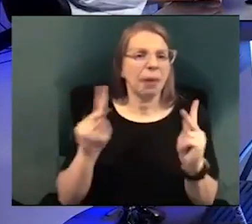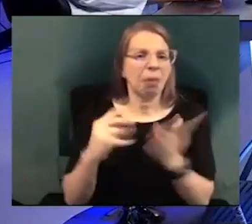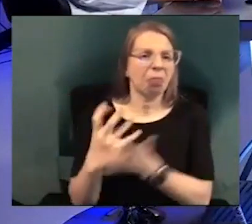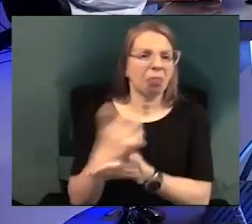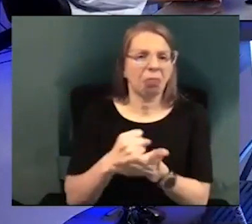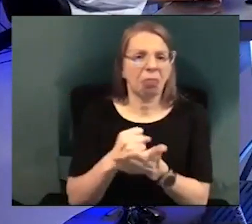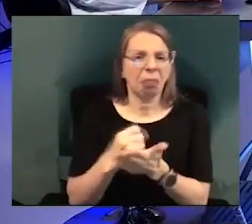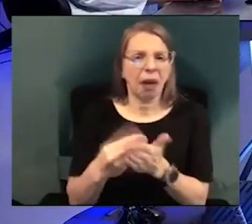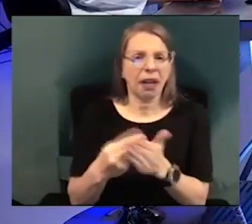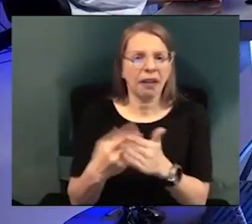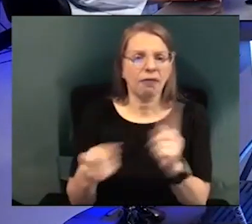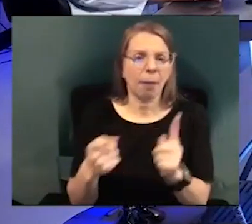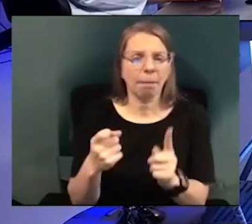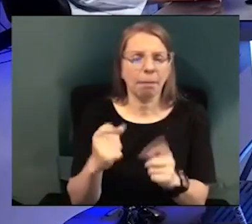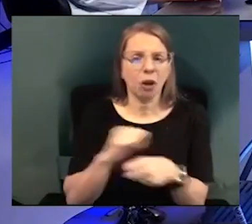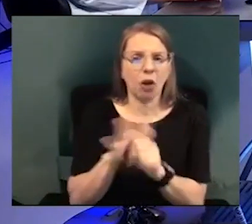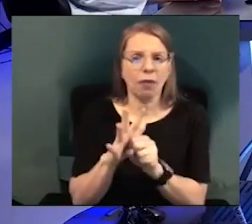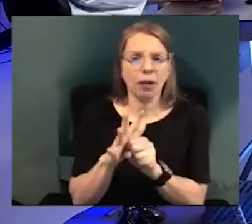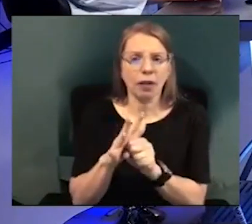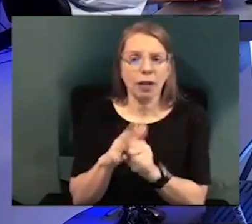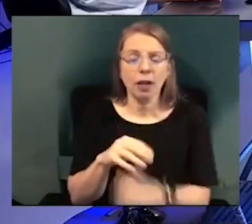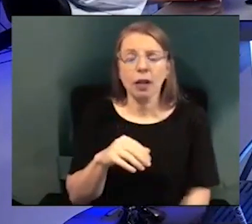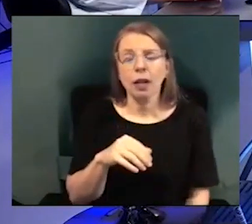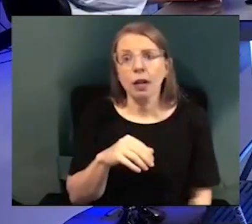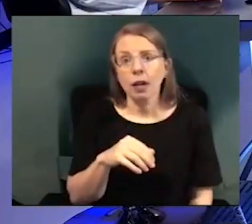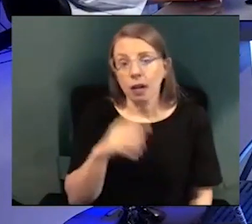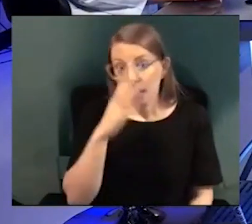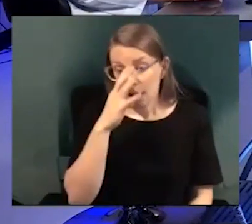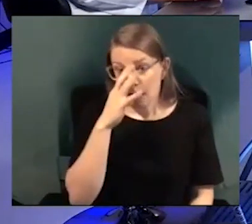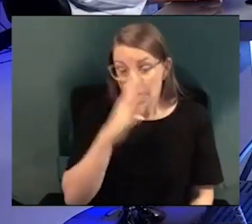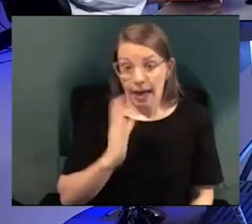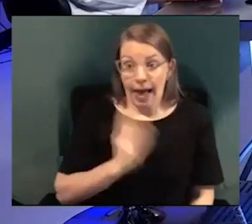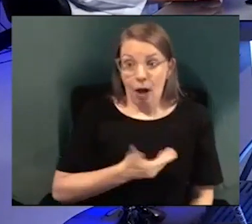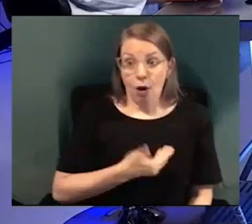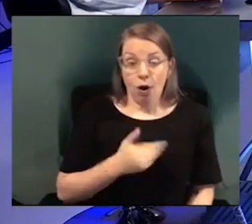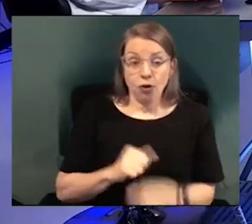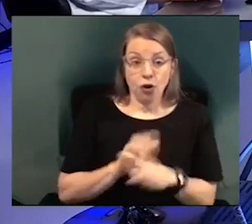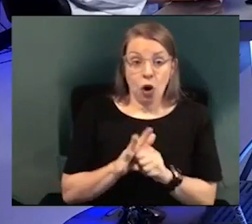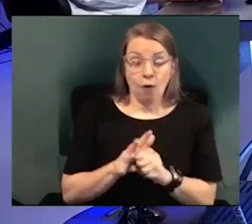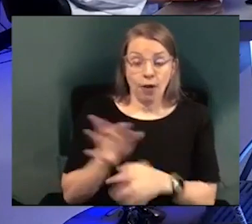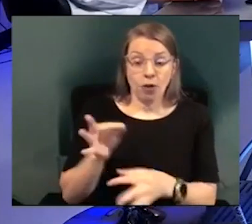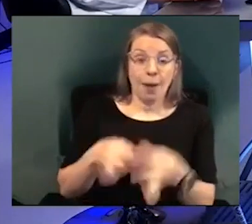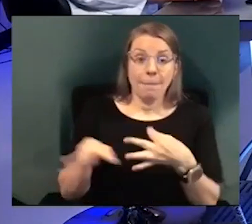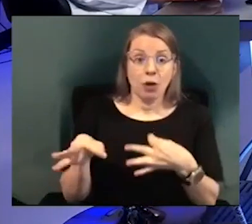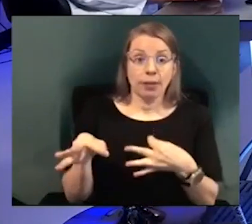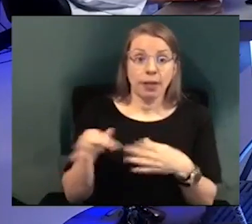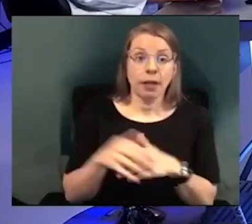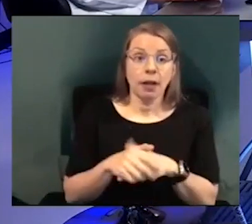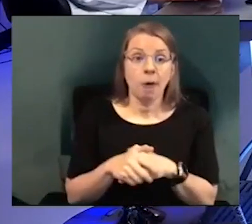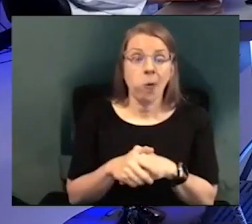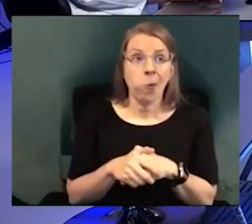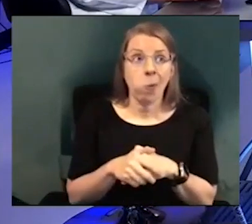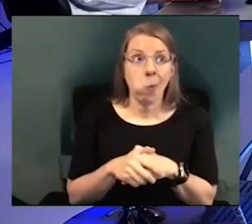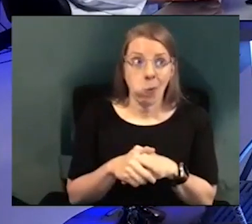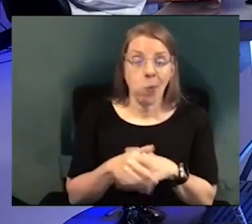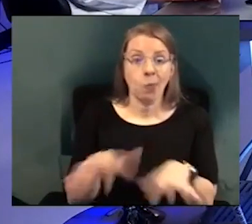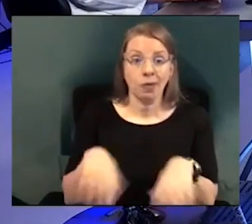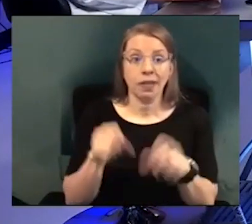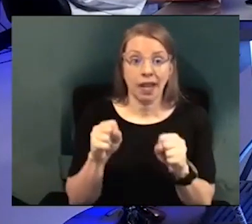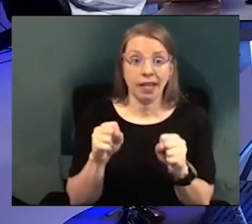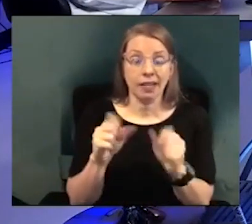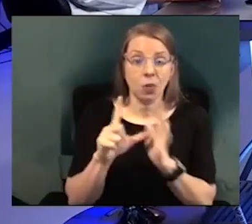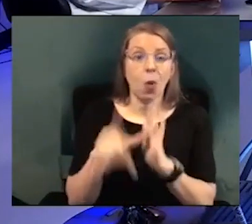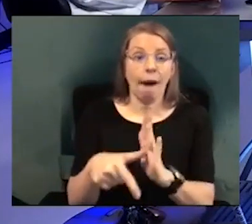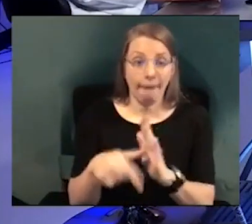COVID reimbursement? How are we doing our COVID reimbursement? Takes a while, especially with our larger dollar inpatient